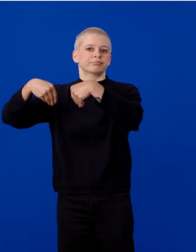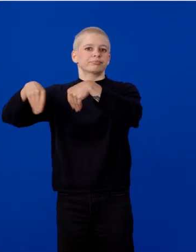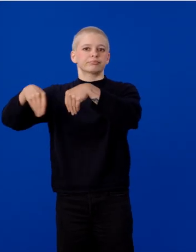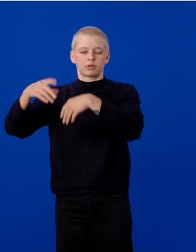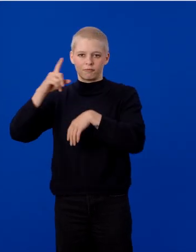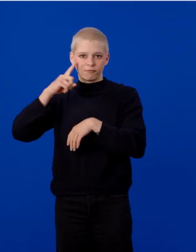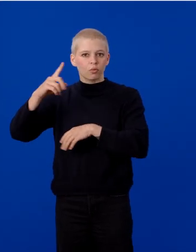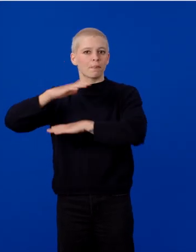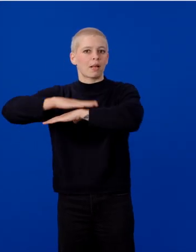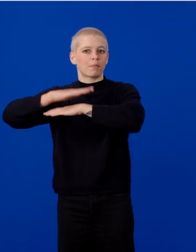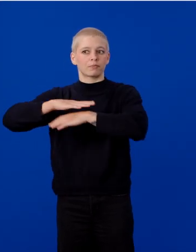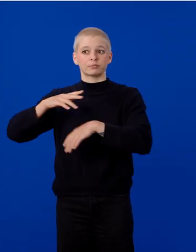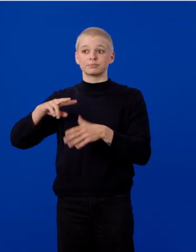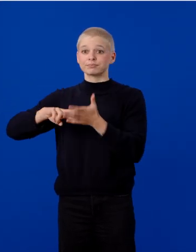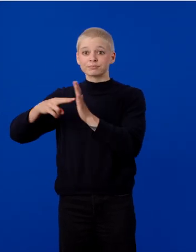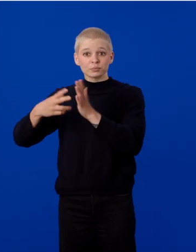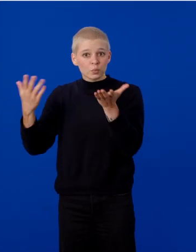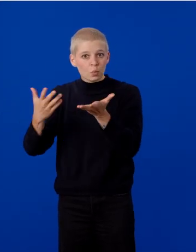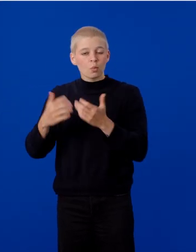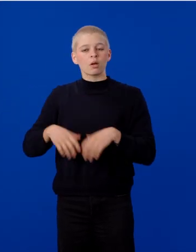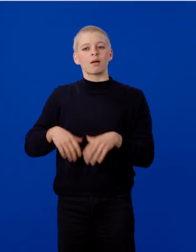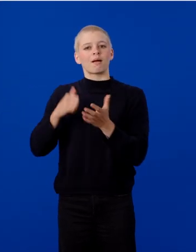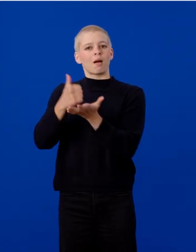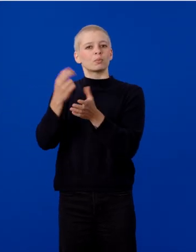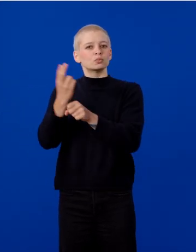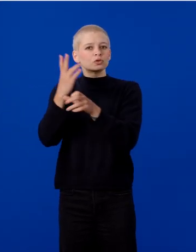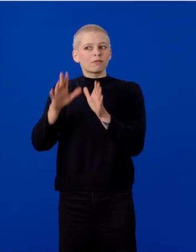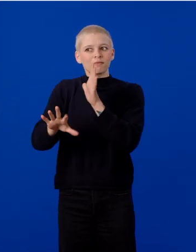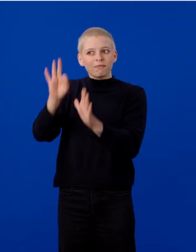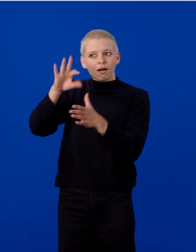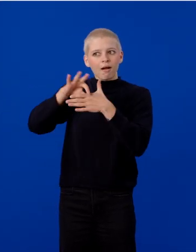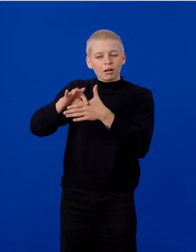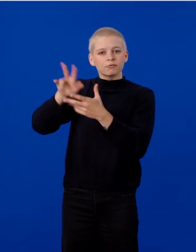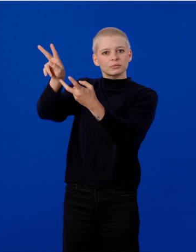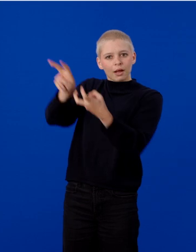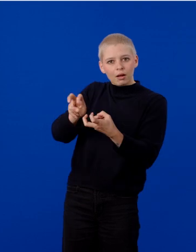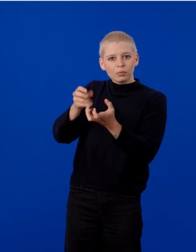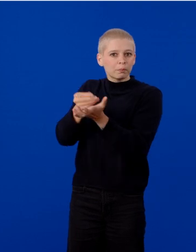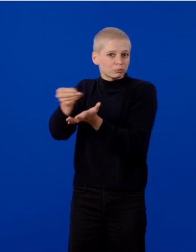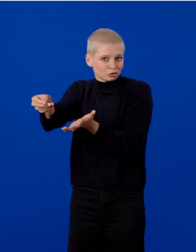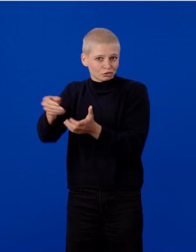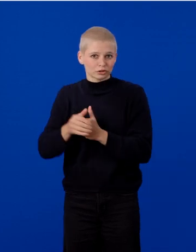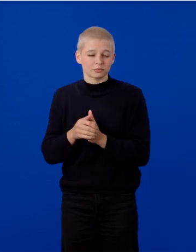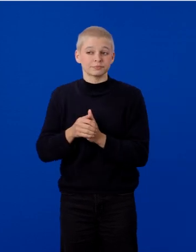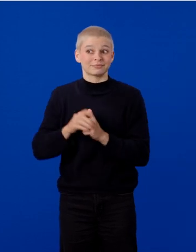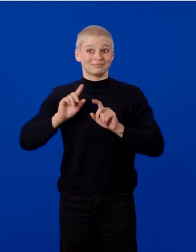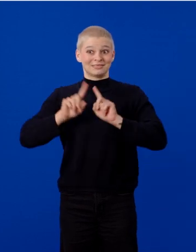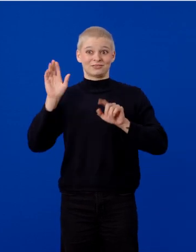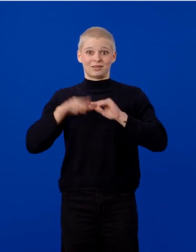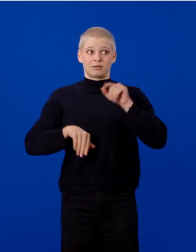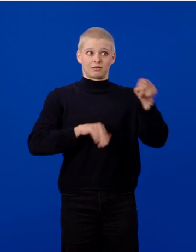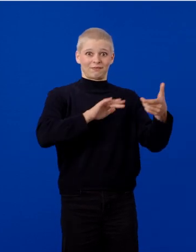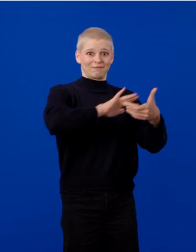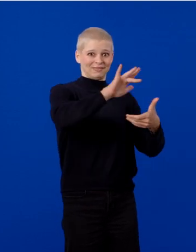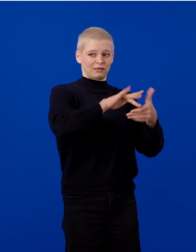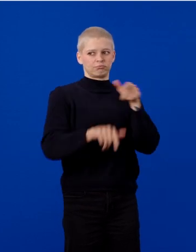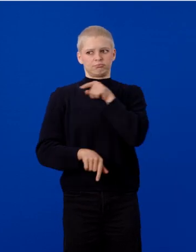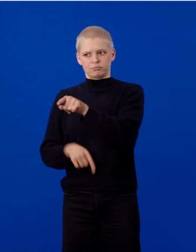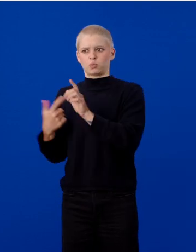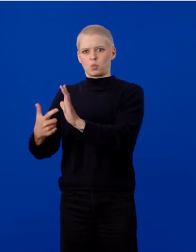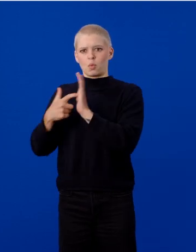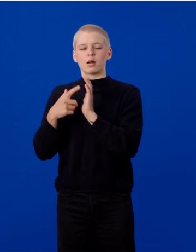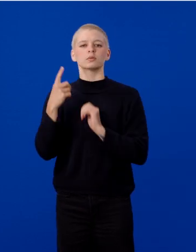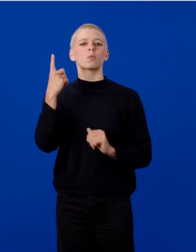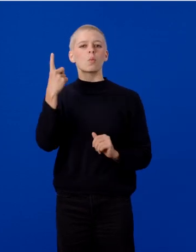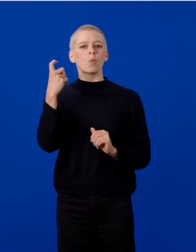help users find content they want to download or purchase. Unlike the feed, the store requires an extra click to